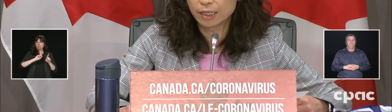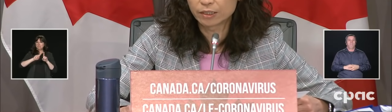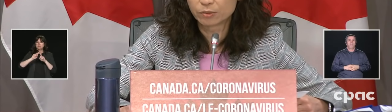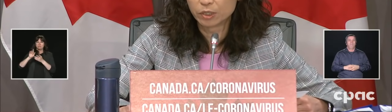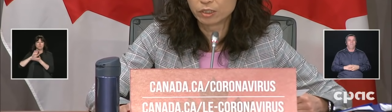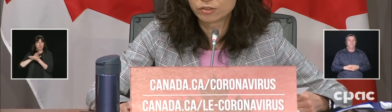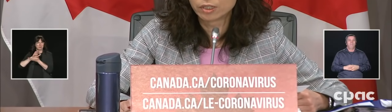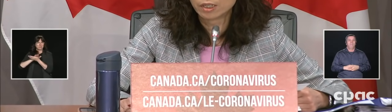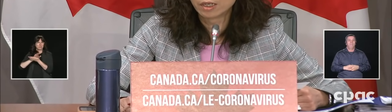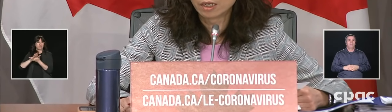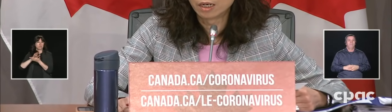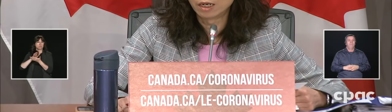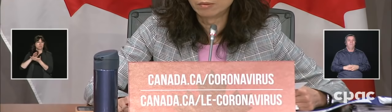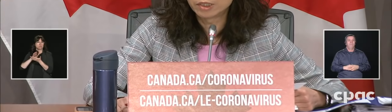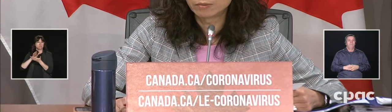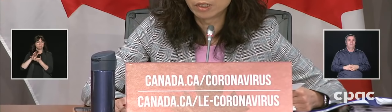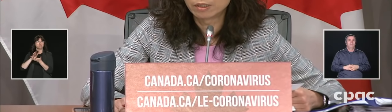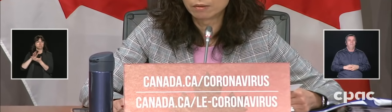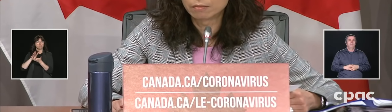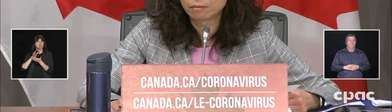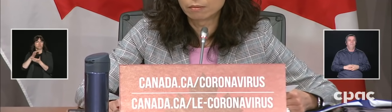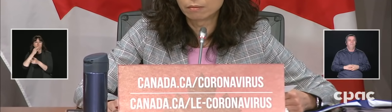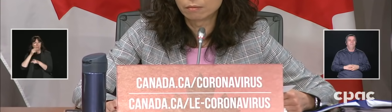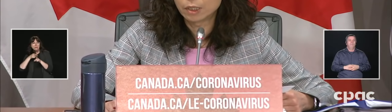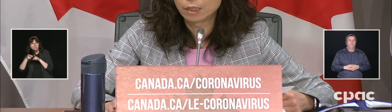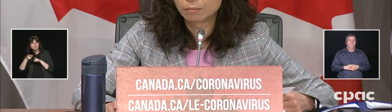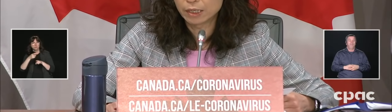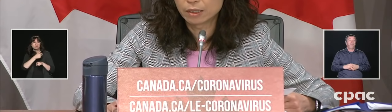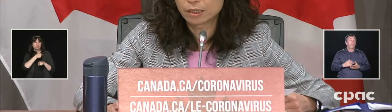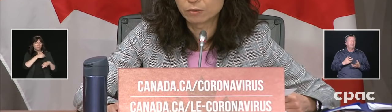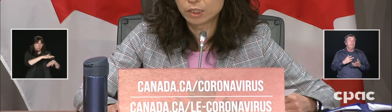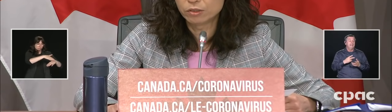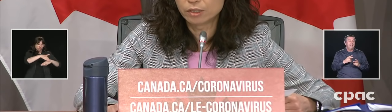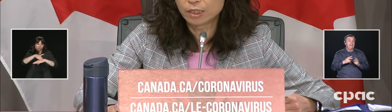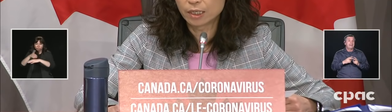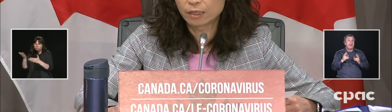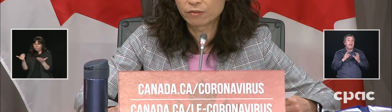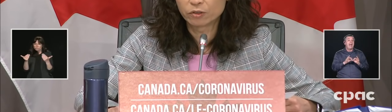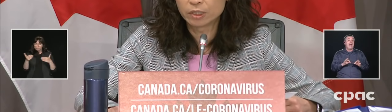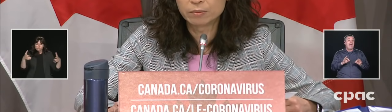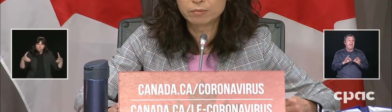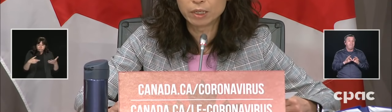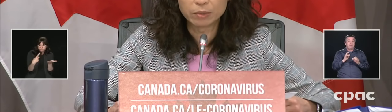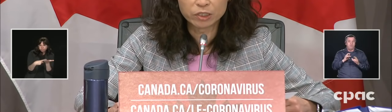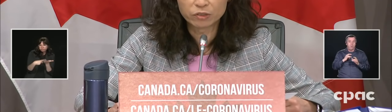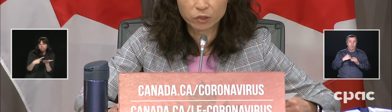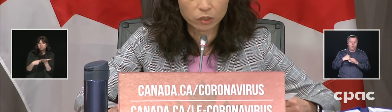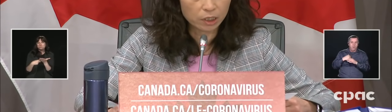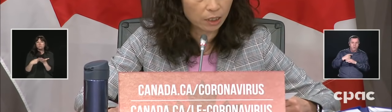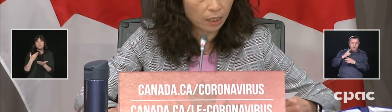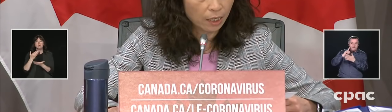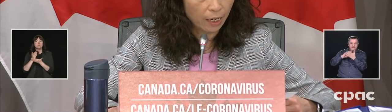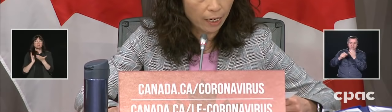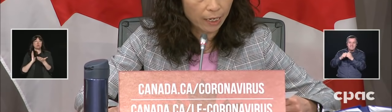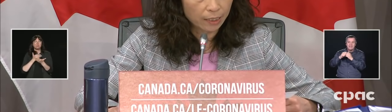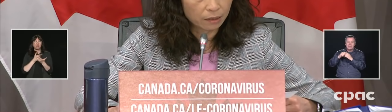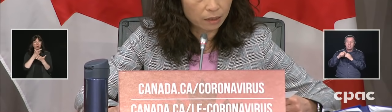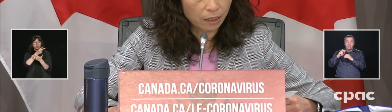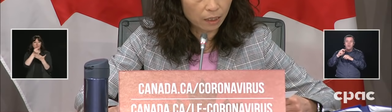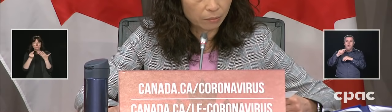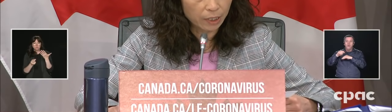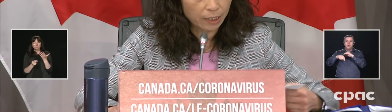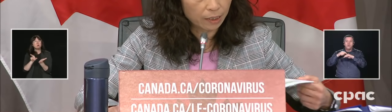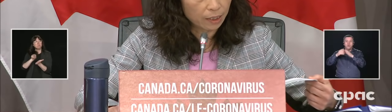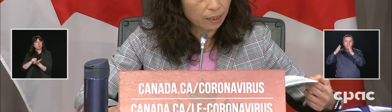academics and experts. Some of the methods that we're using have already been published, of course.